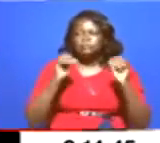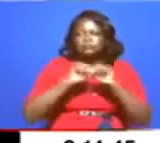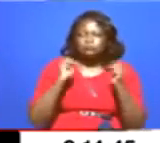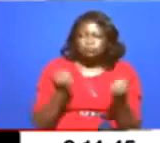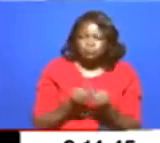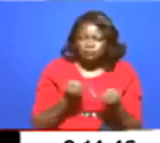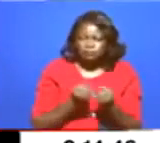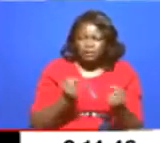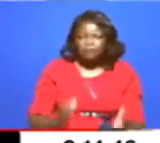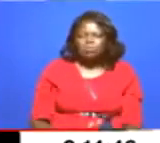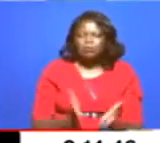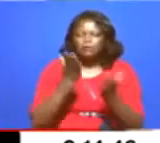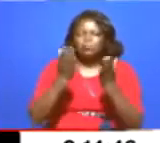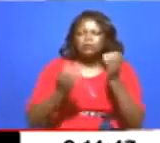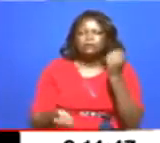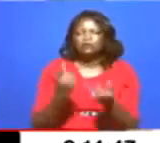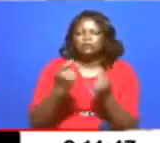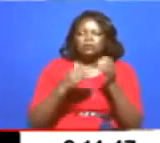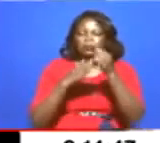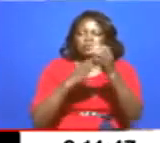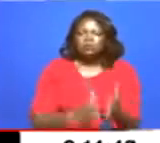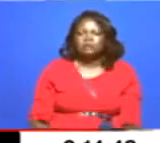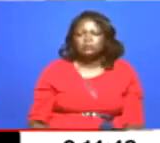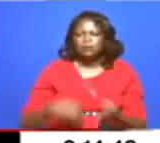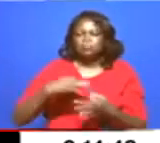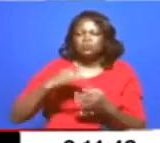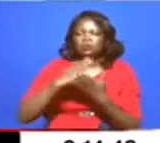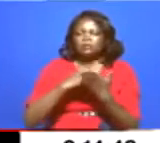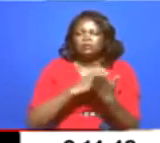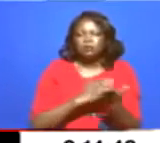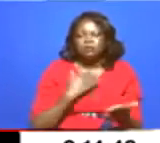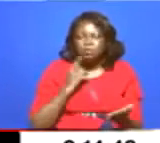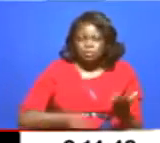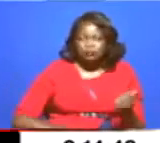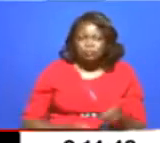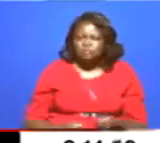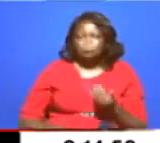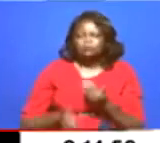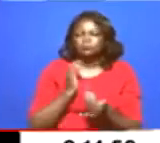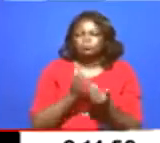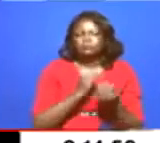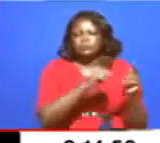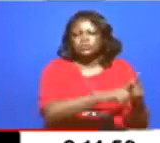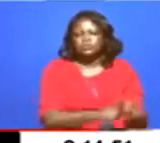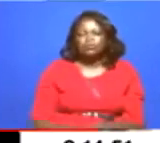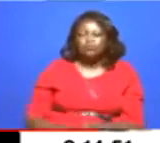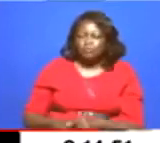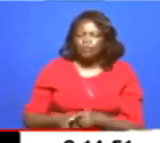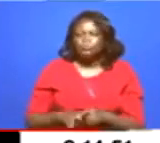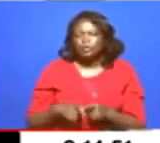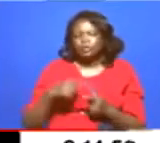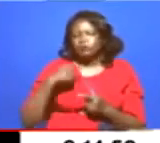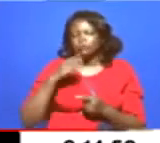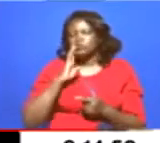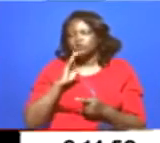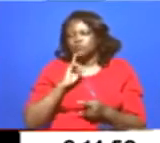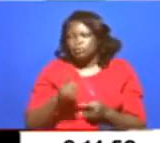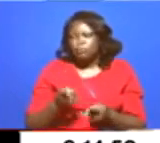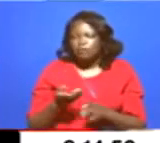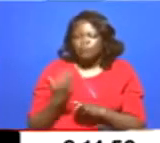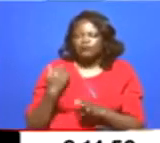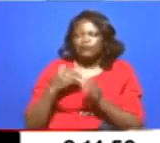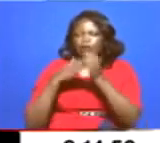Service Emerging Leaders Fellowship Program seeks to nurture, as we have also been told by the previous